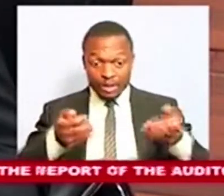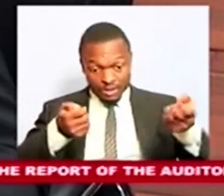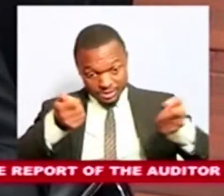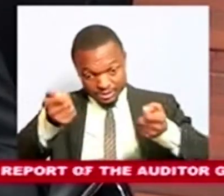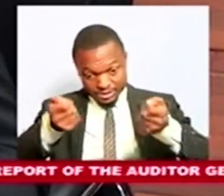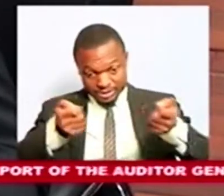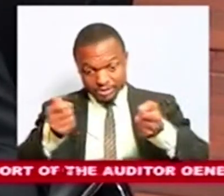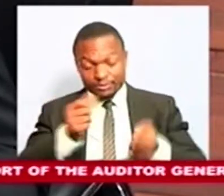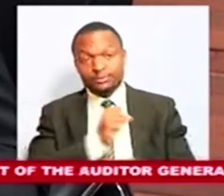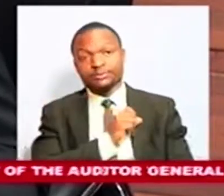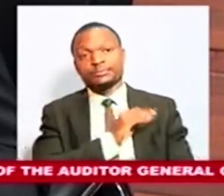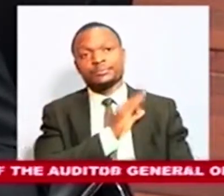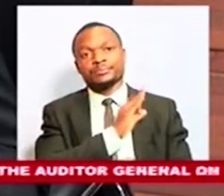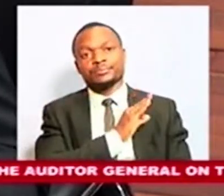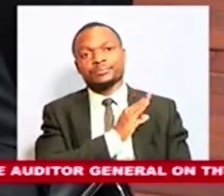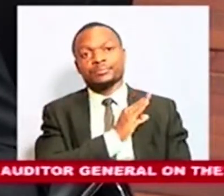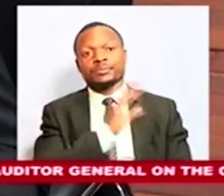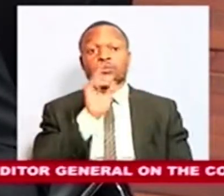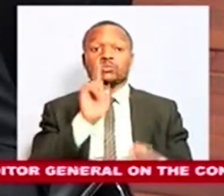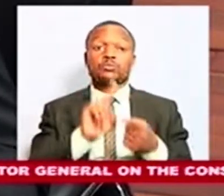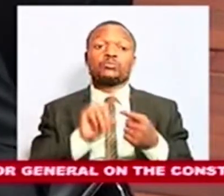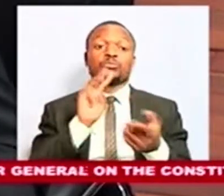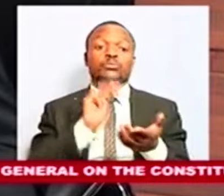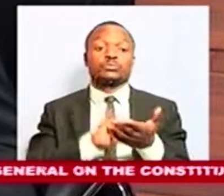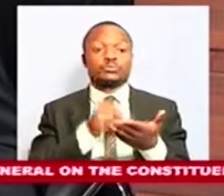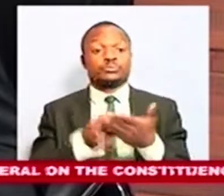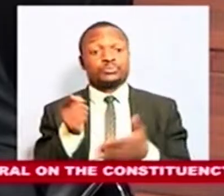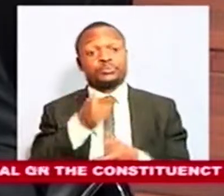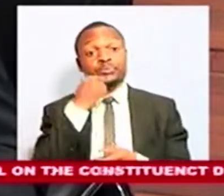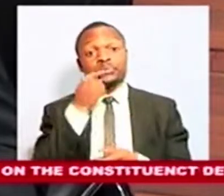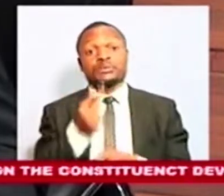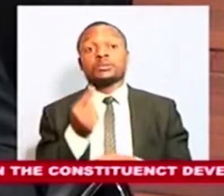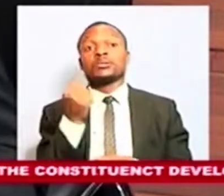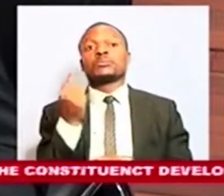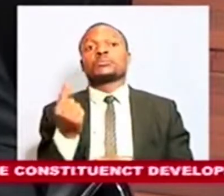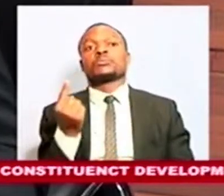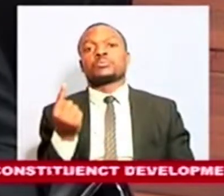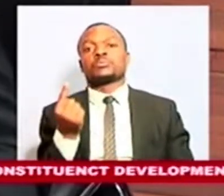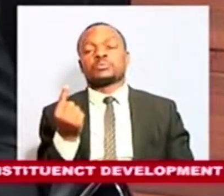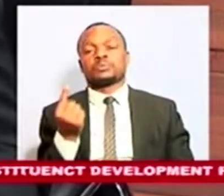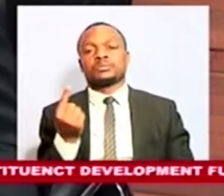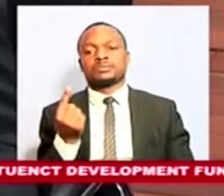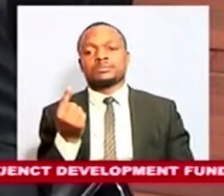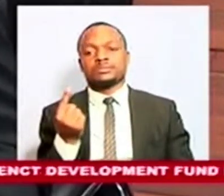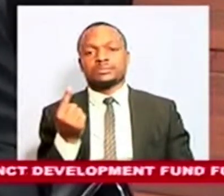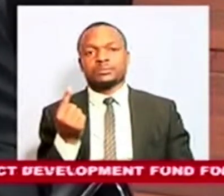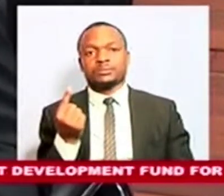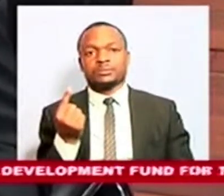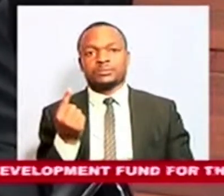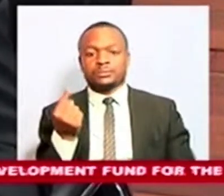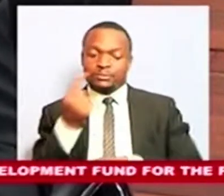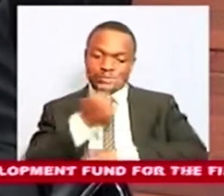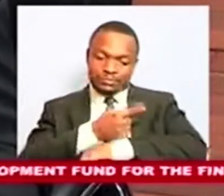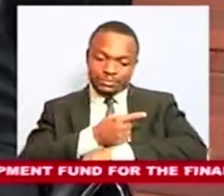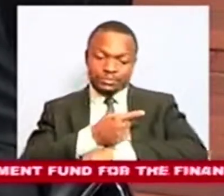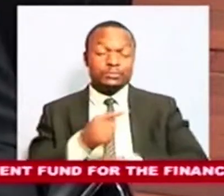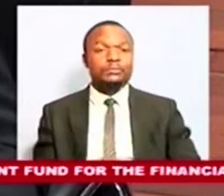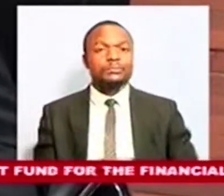officers to Mansa, and they're saying it's one day.